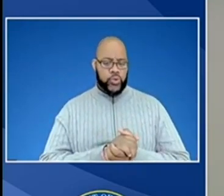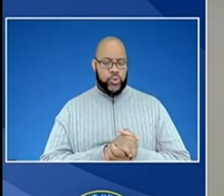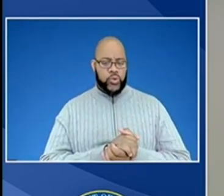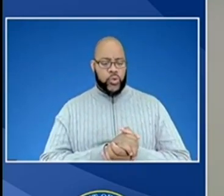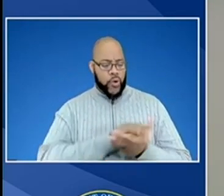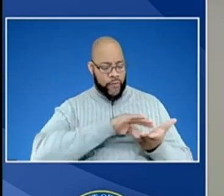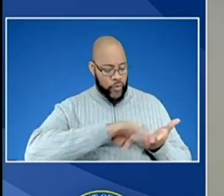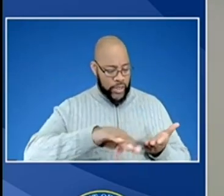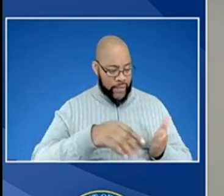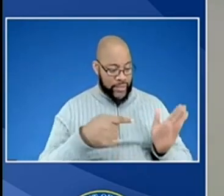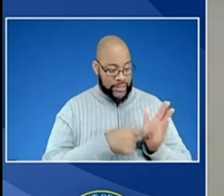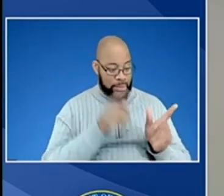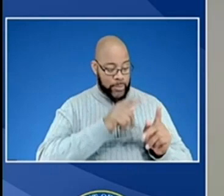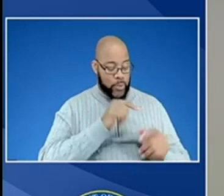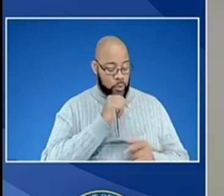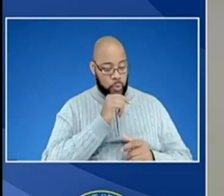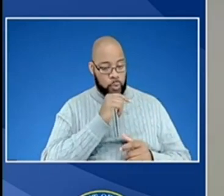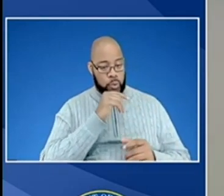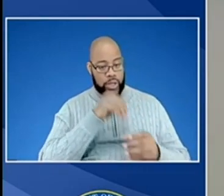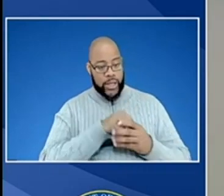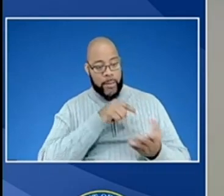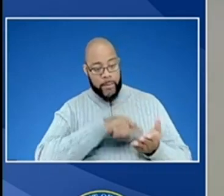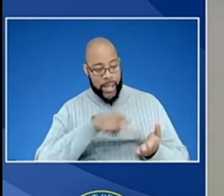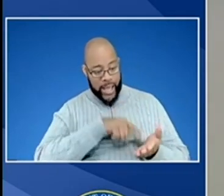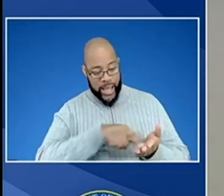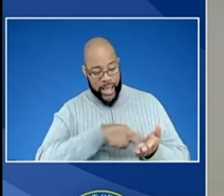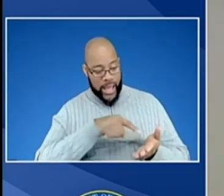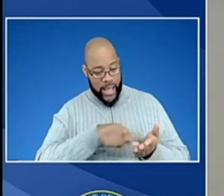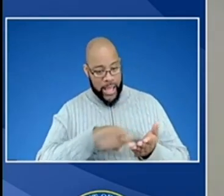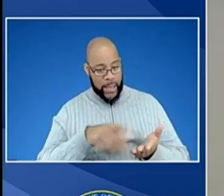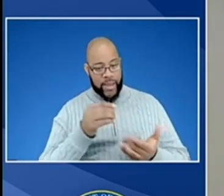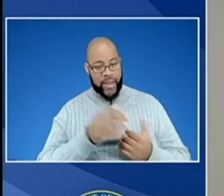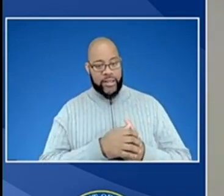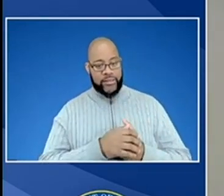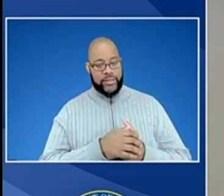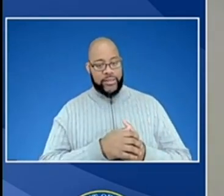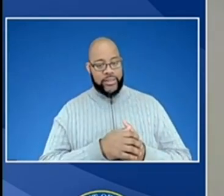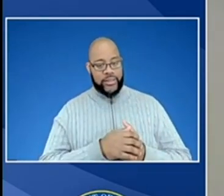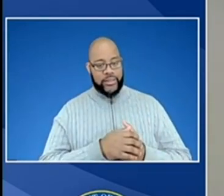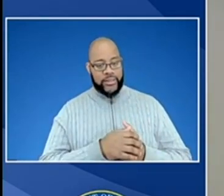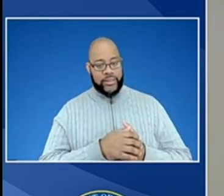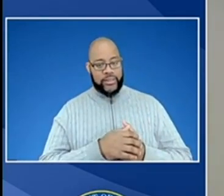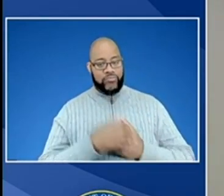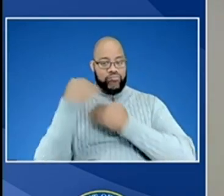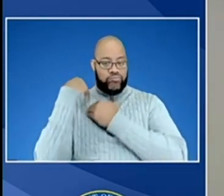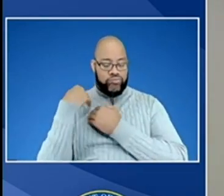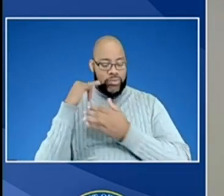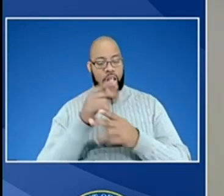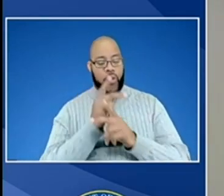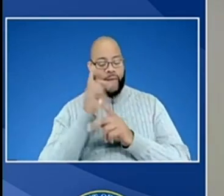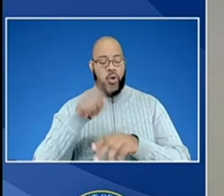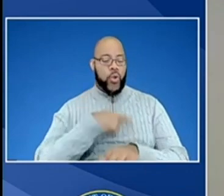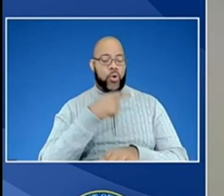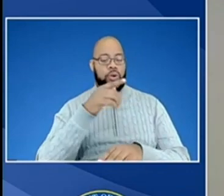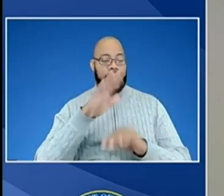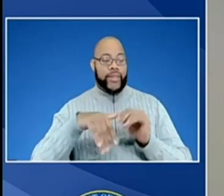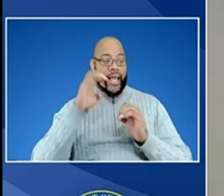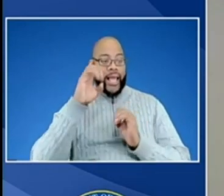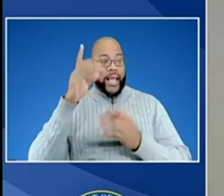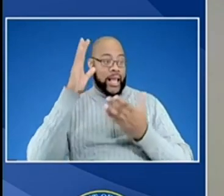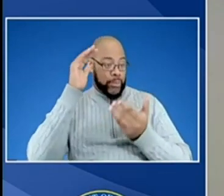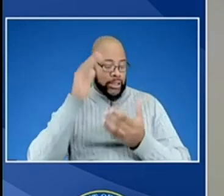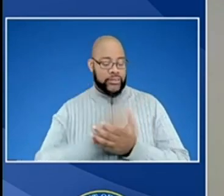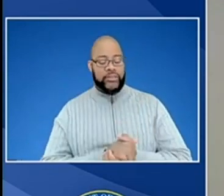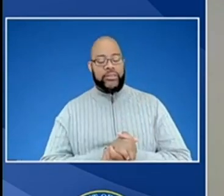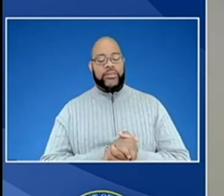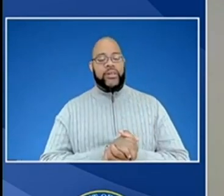the debt of people who've been in repayment and or have been, you know, burdened by these loans for longer than Ed anticipated,